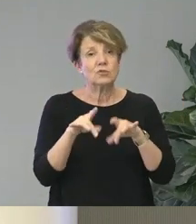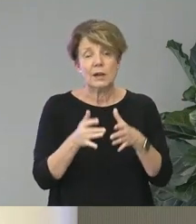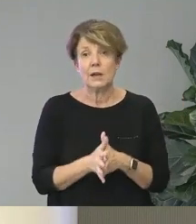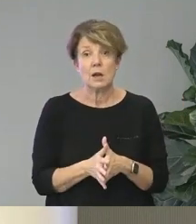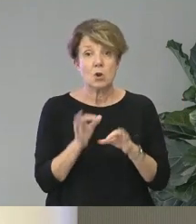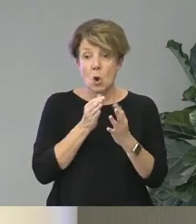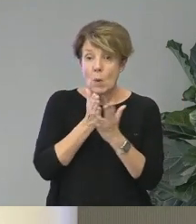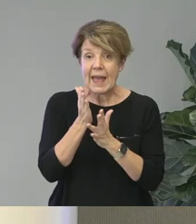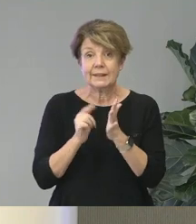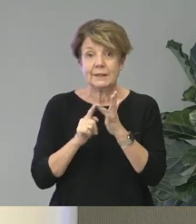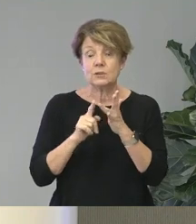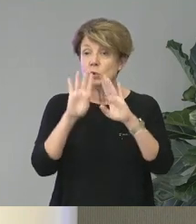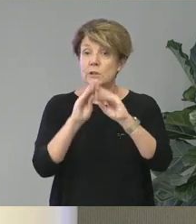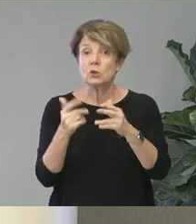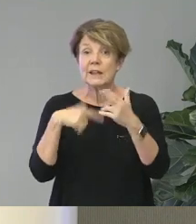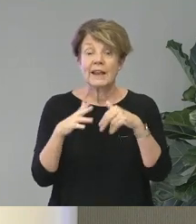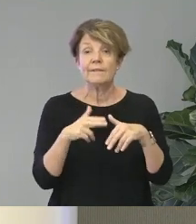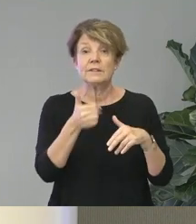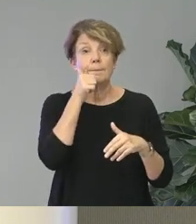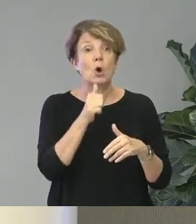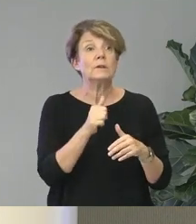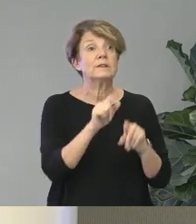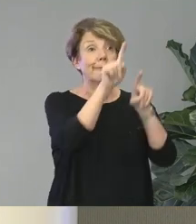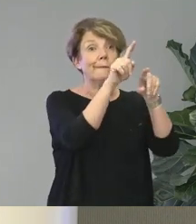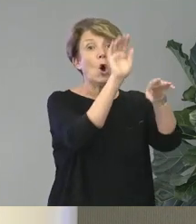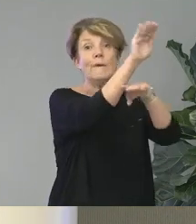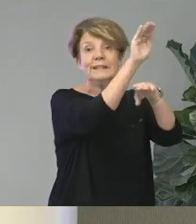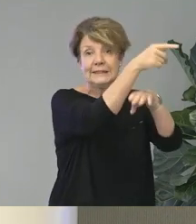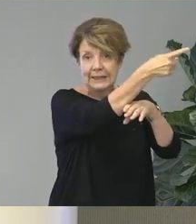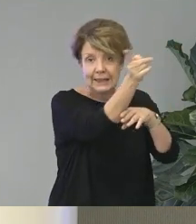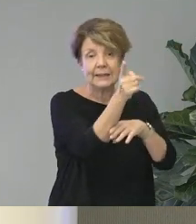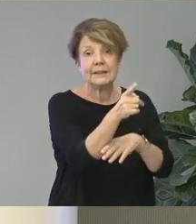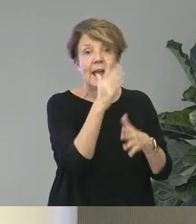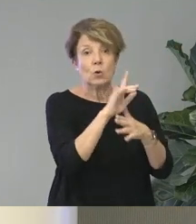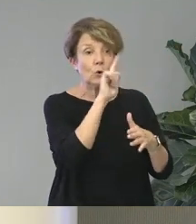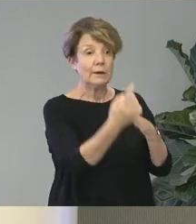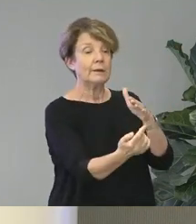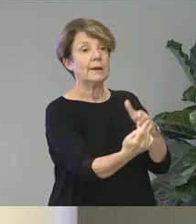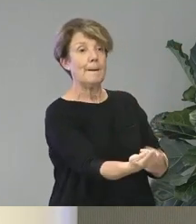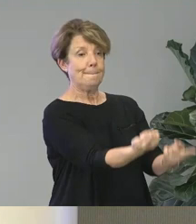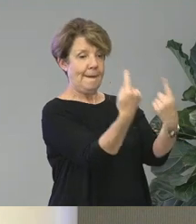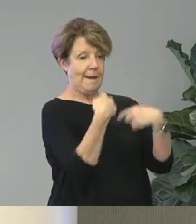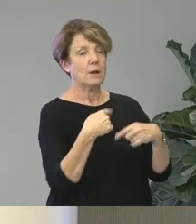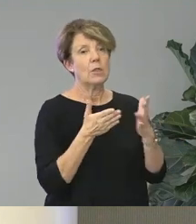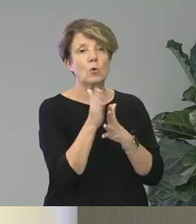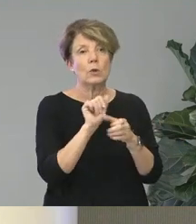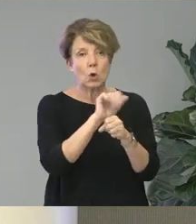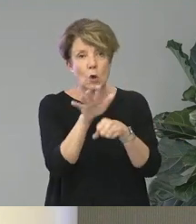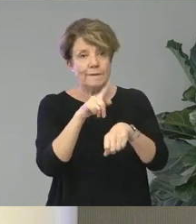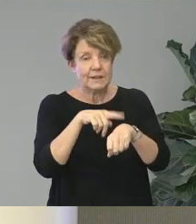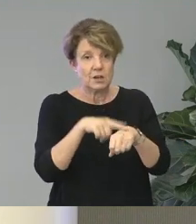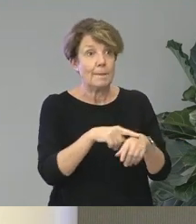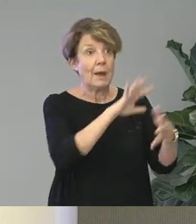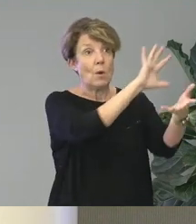no access to remedies when they were stranded overseas and locked out of their home country during the COVID pandemic.